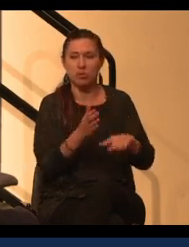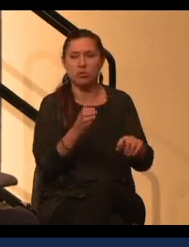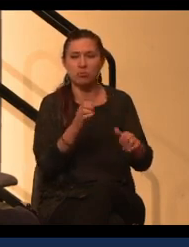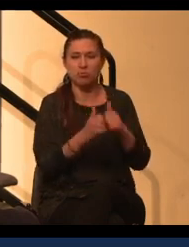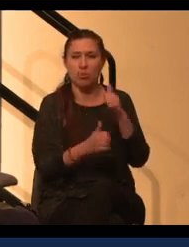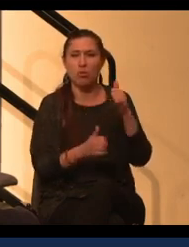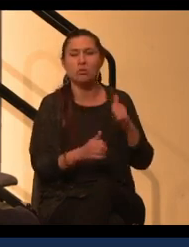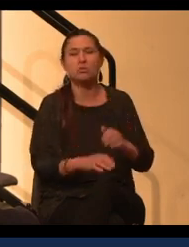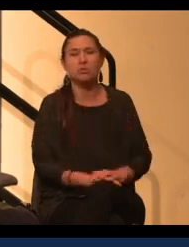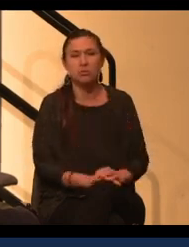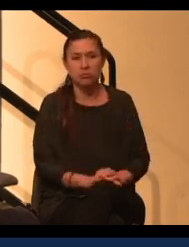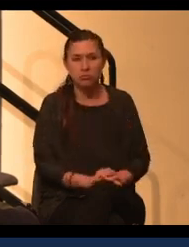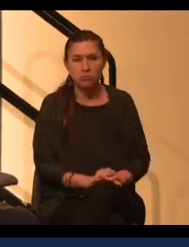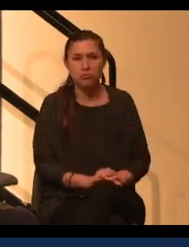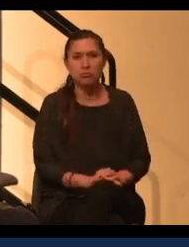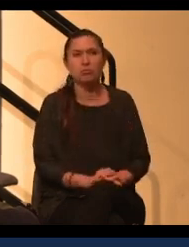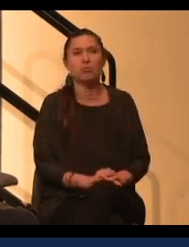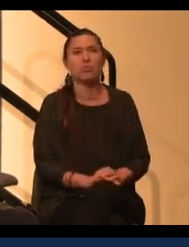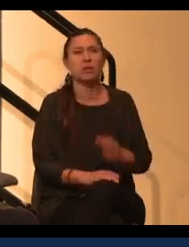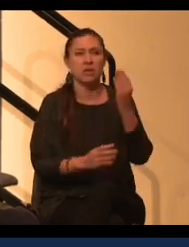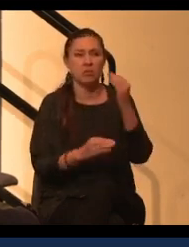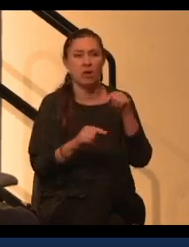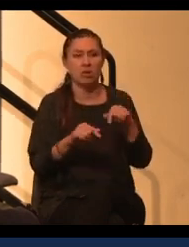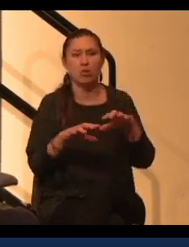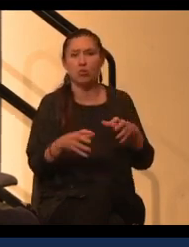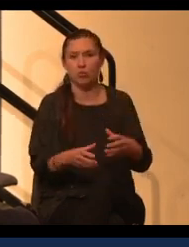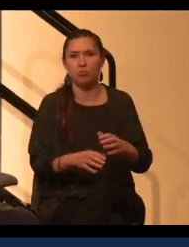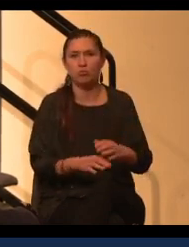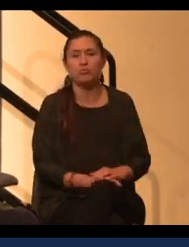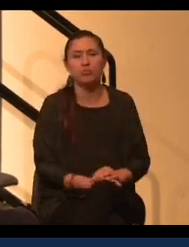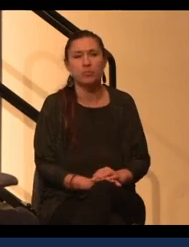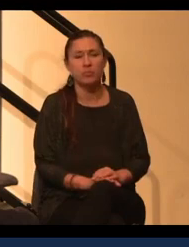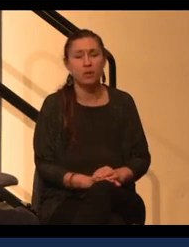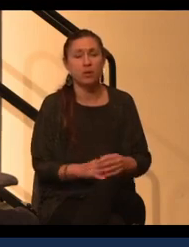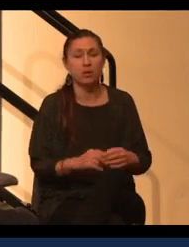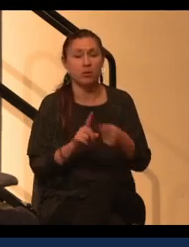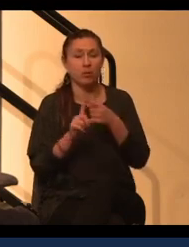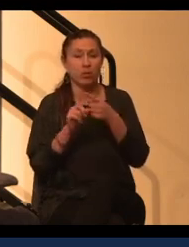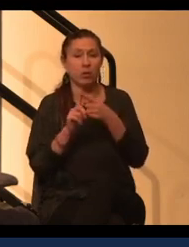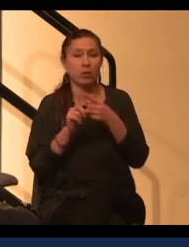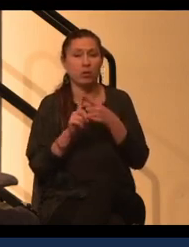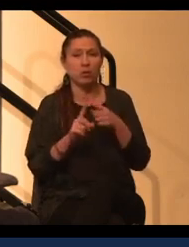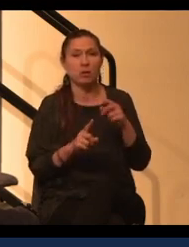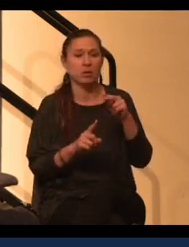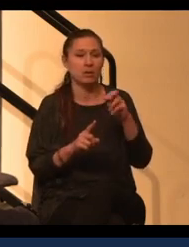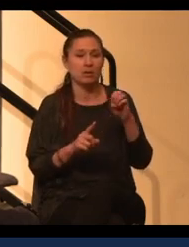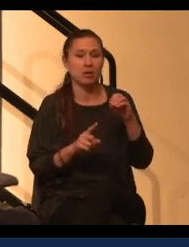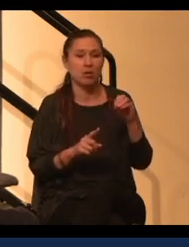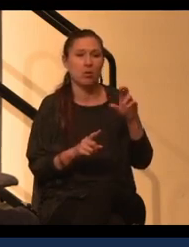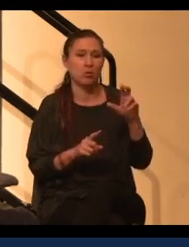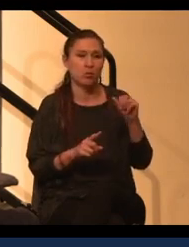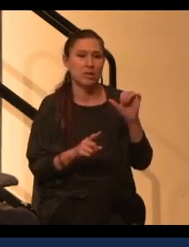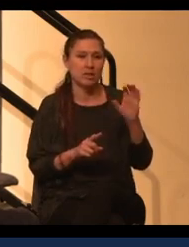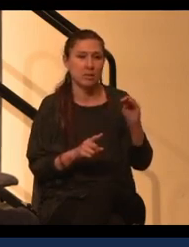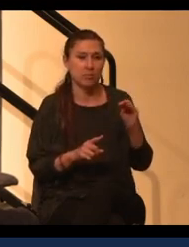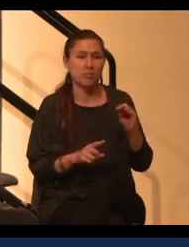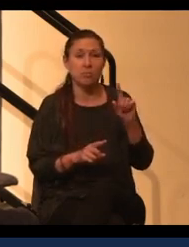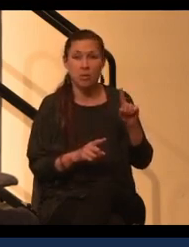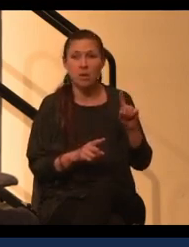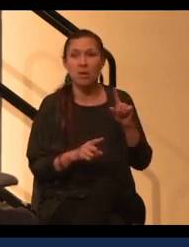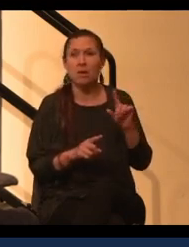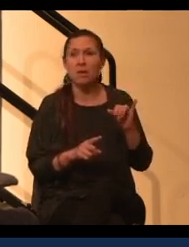kind of shed light as we think about this population. So the first is neo-racism, and this is going